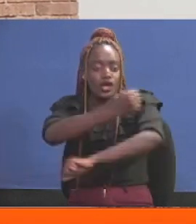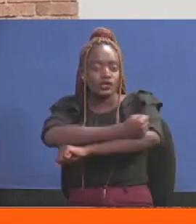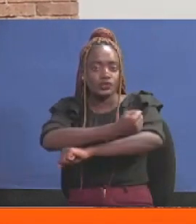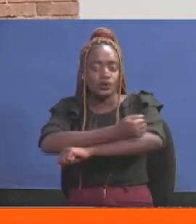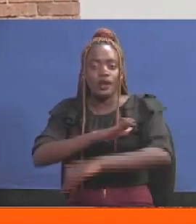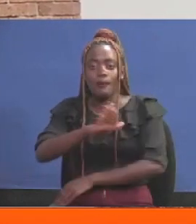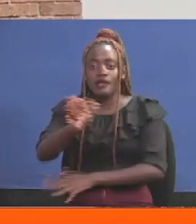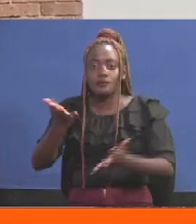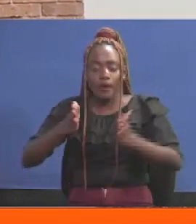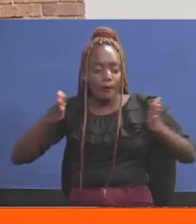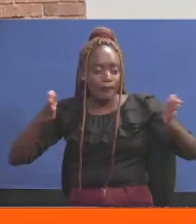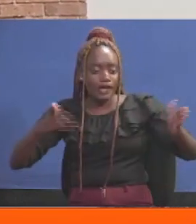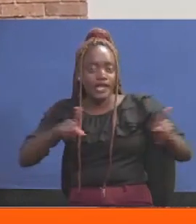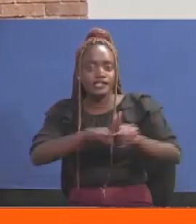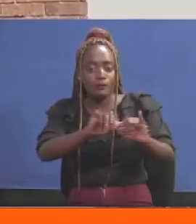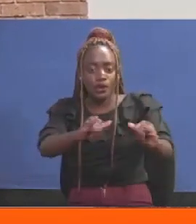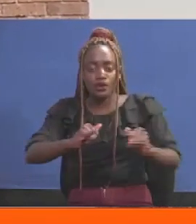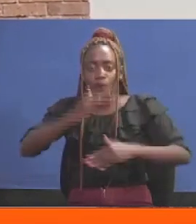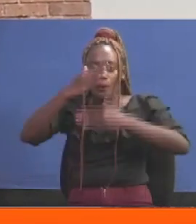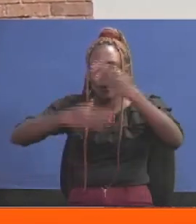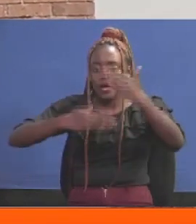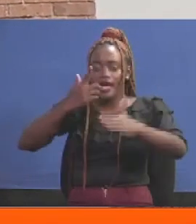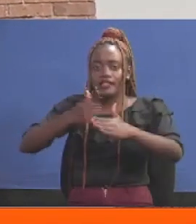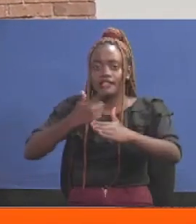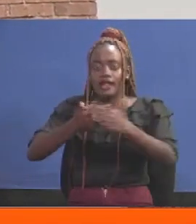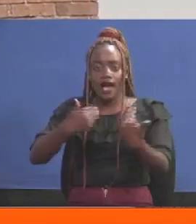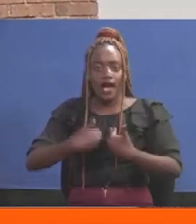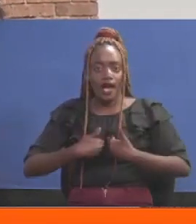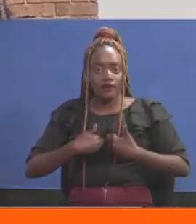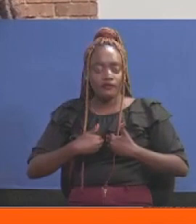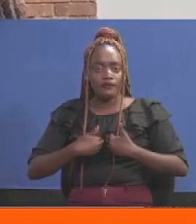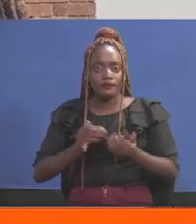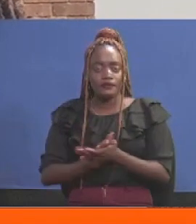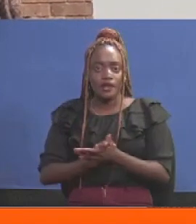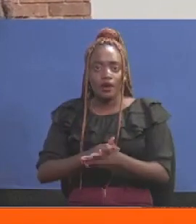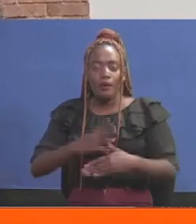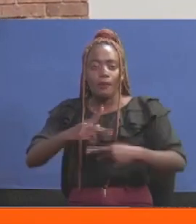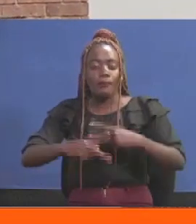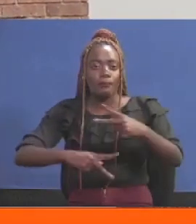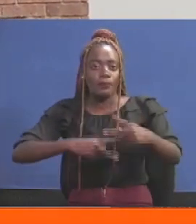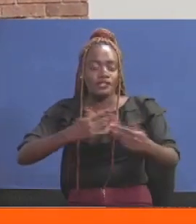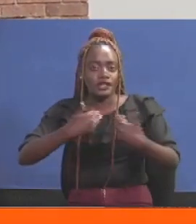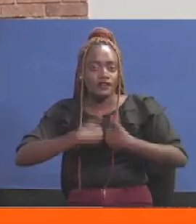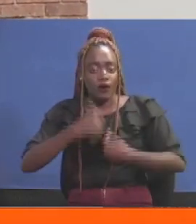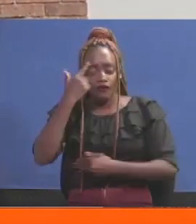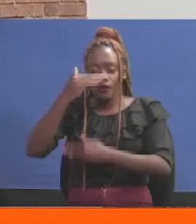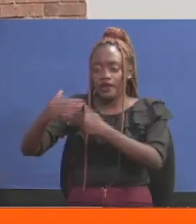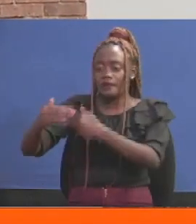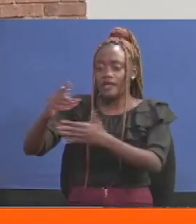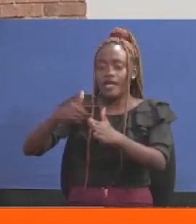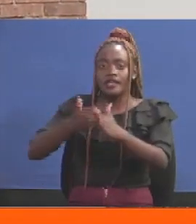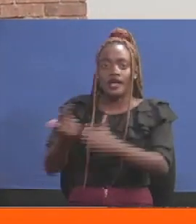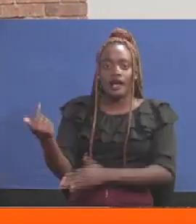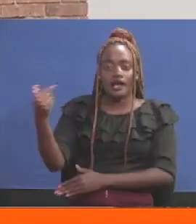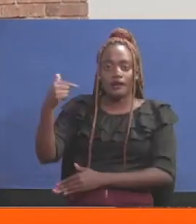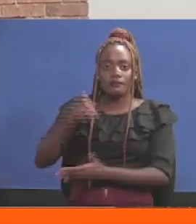an expansion program. It's a new university and it's having an expansion program. So it's buying land from the neighbors. So that's